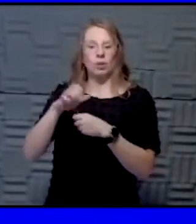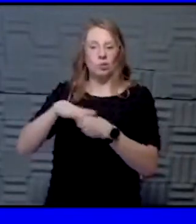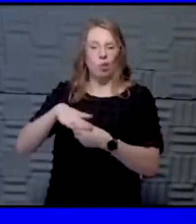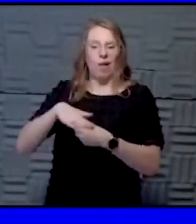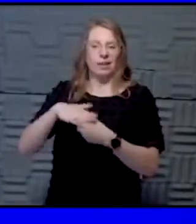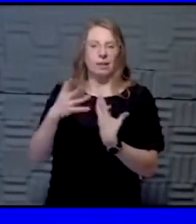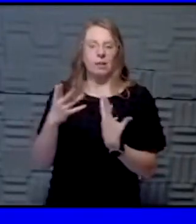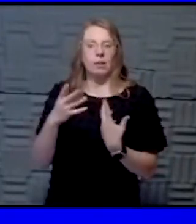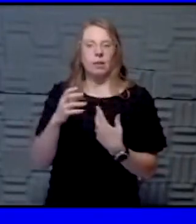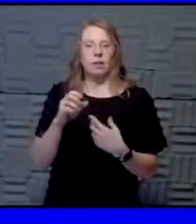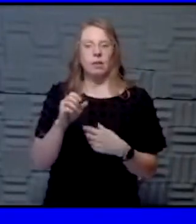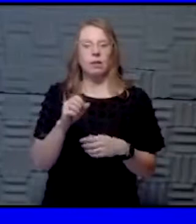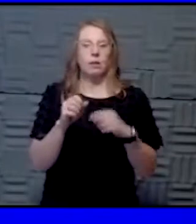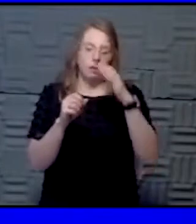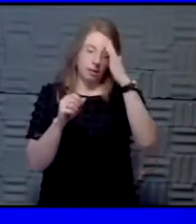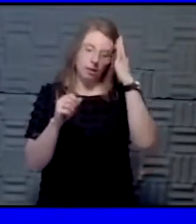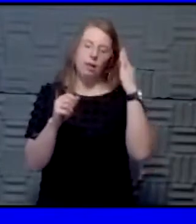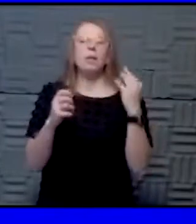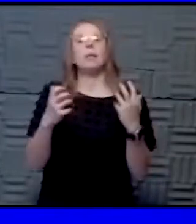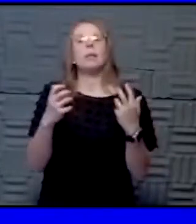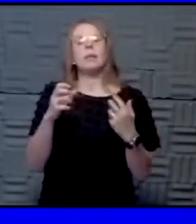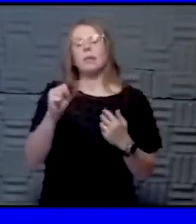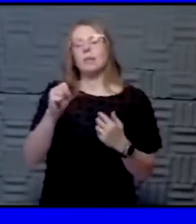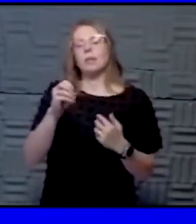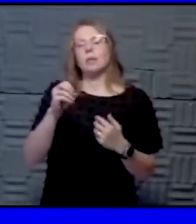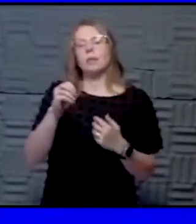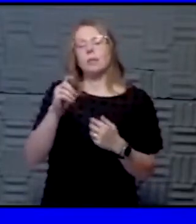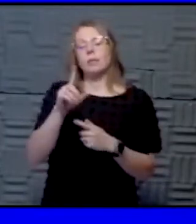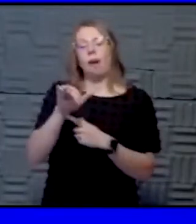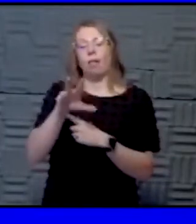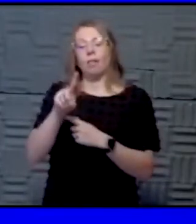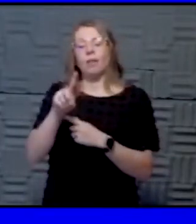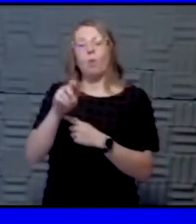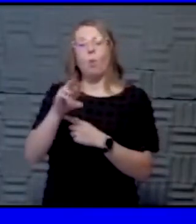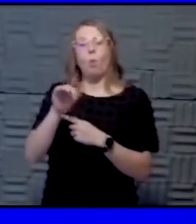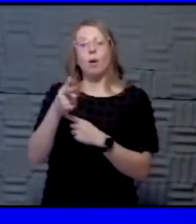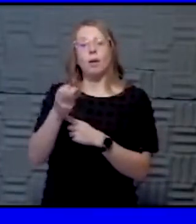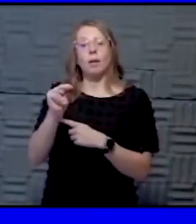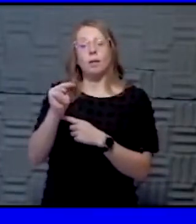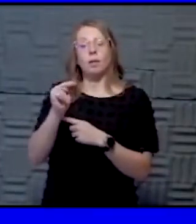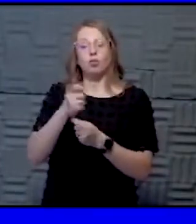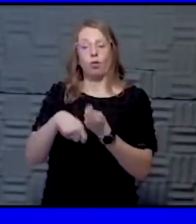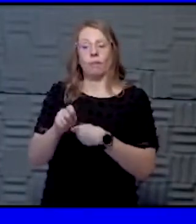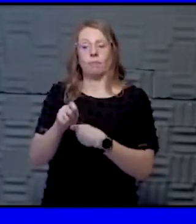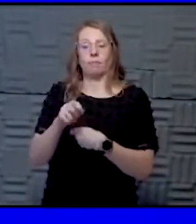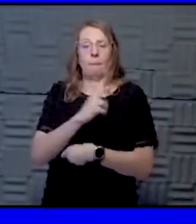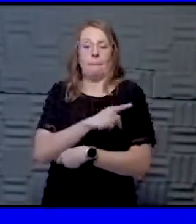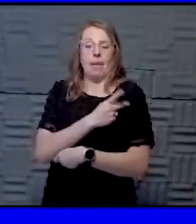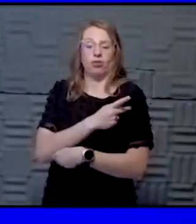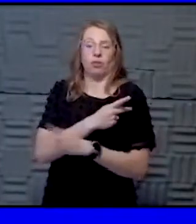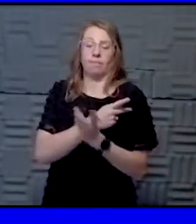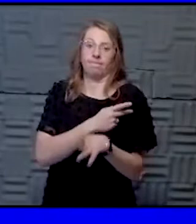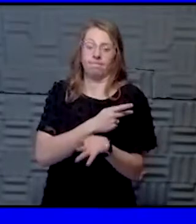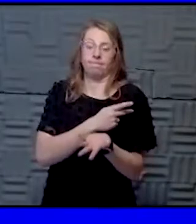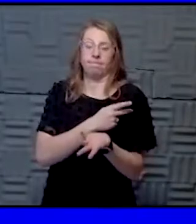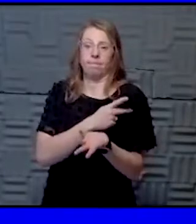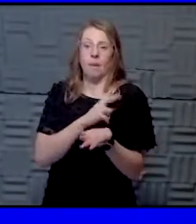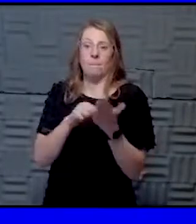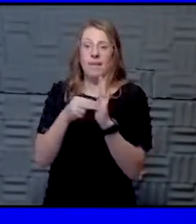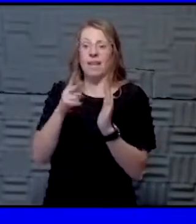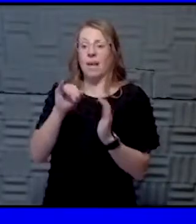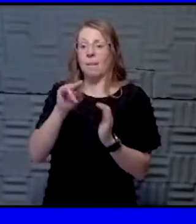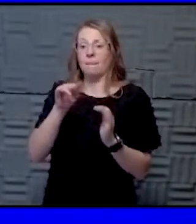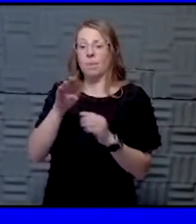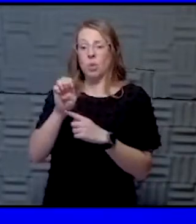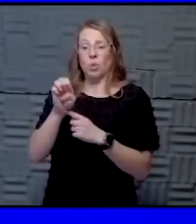example, solid organ transplant patients, a third or more of those patients don't really mount an immune response despite having vaccines. So there